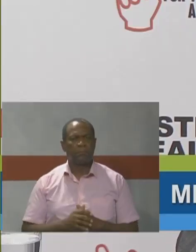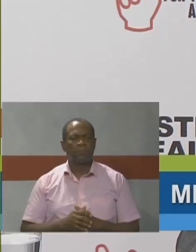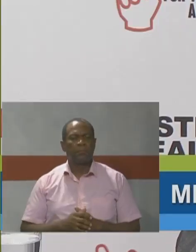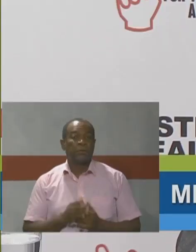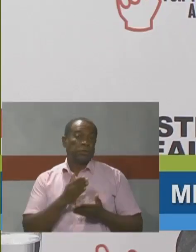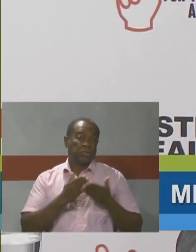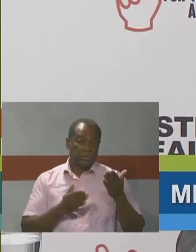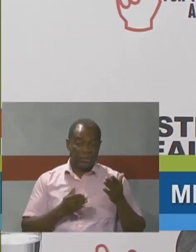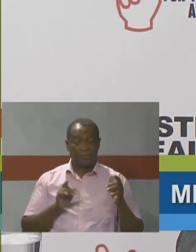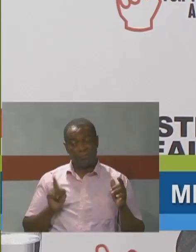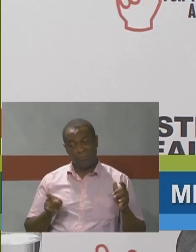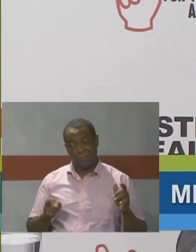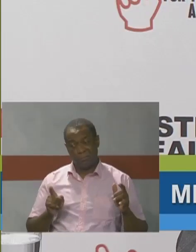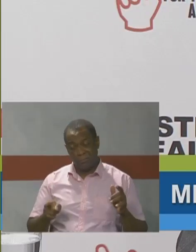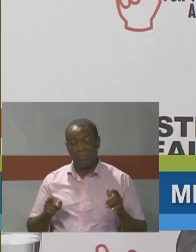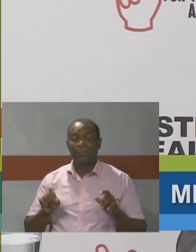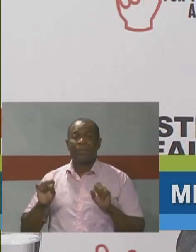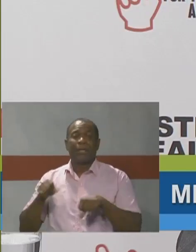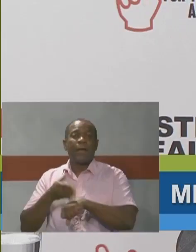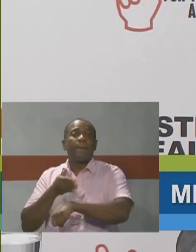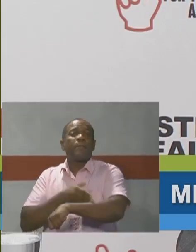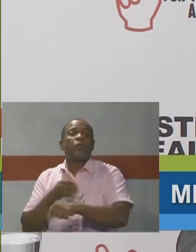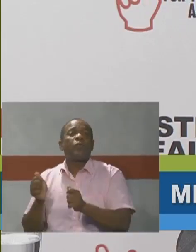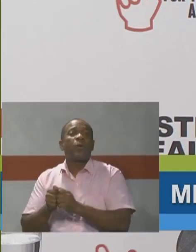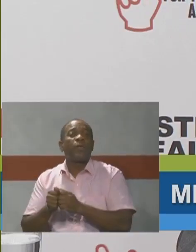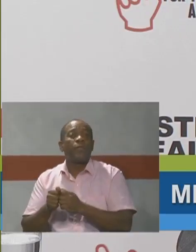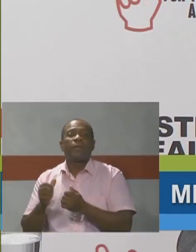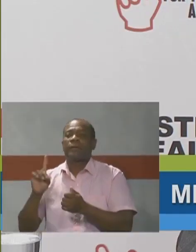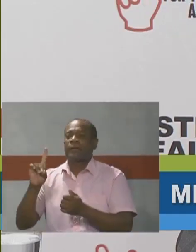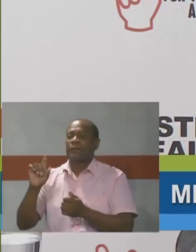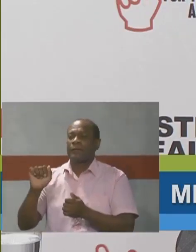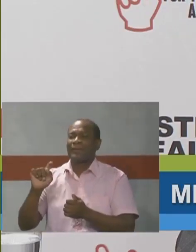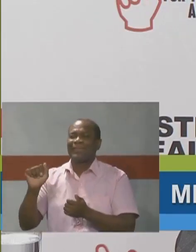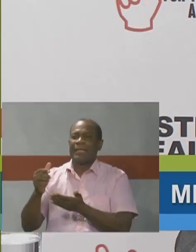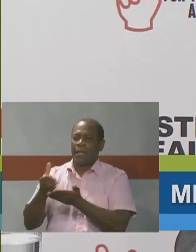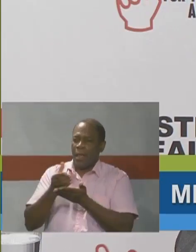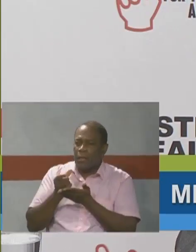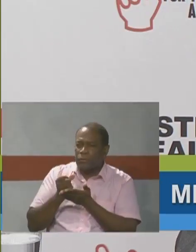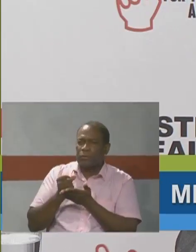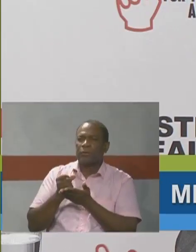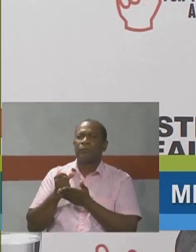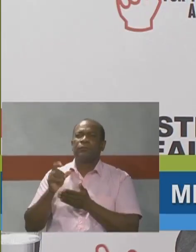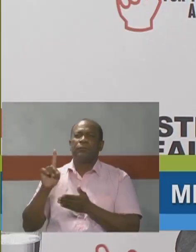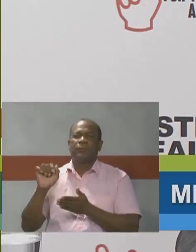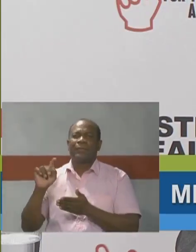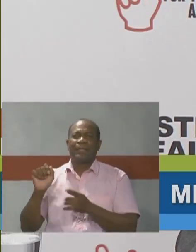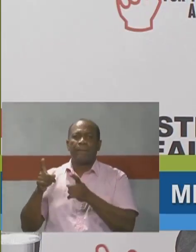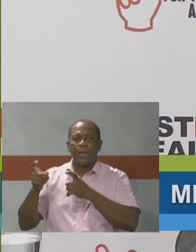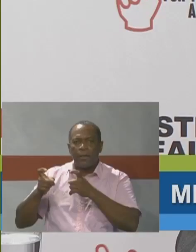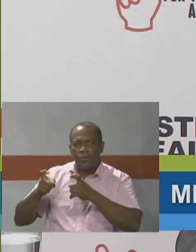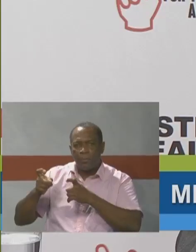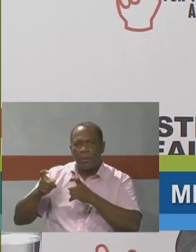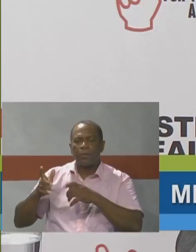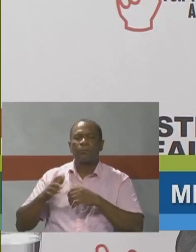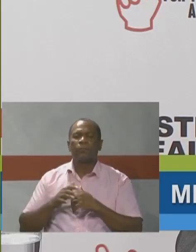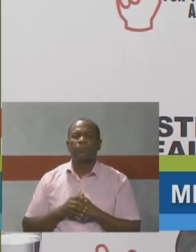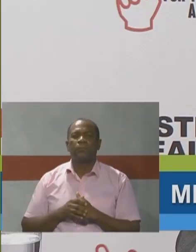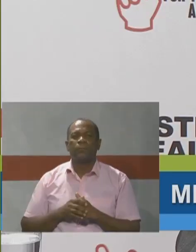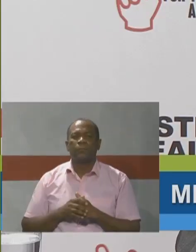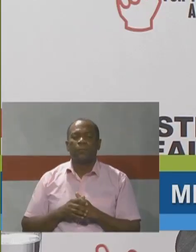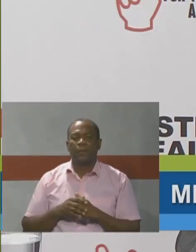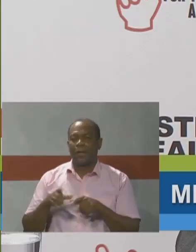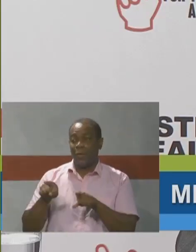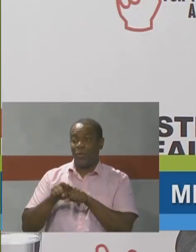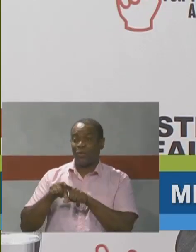that the fact that we could do better with data collection, data management. And as I indicated on